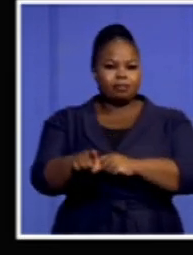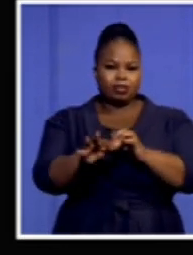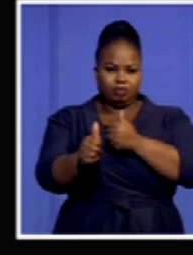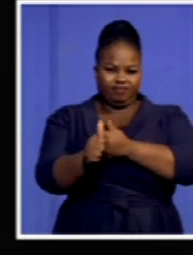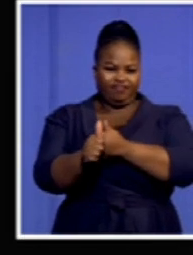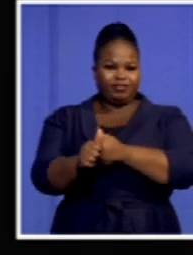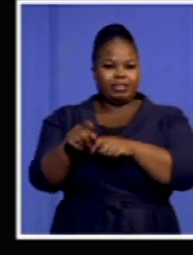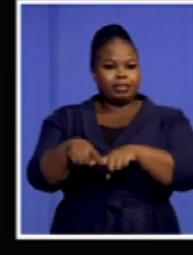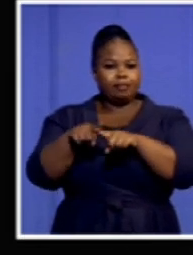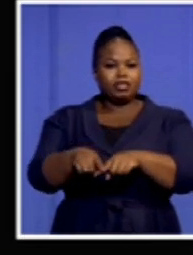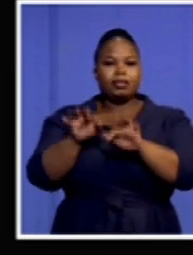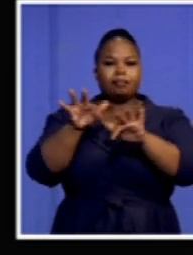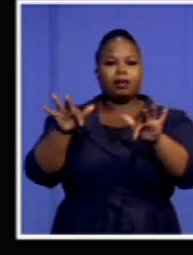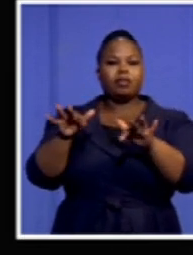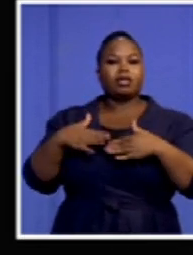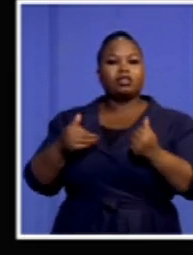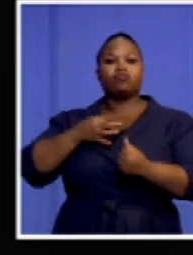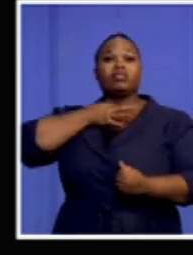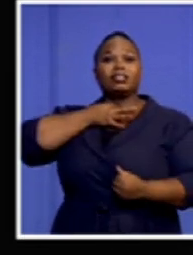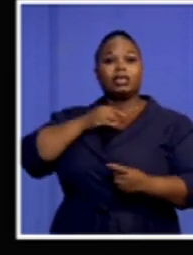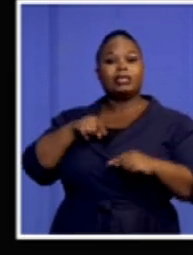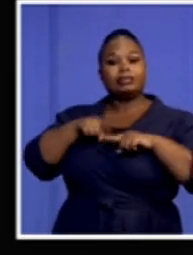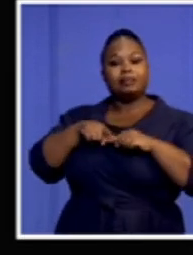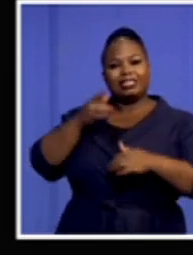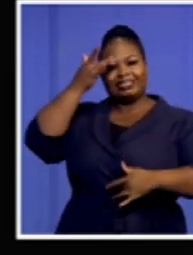and individual circumstances of the